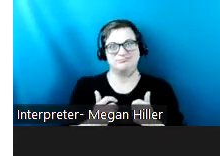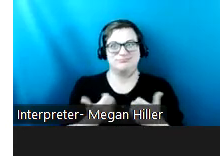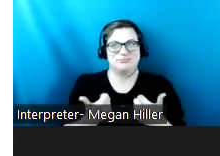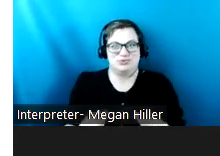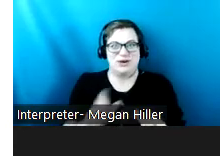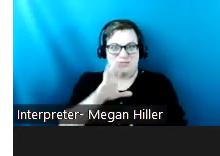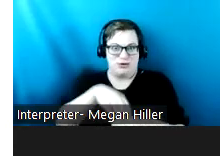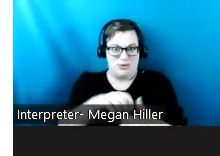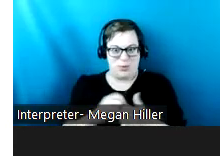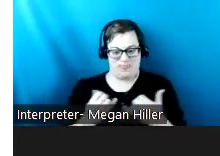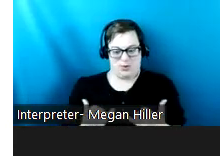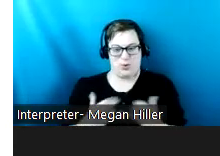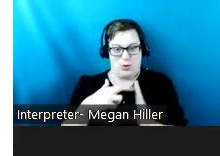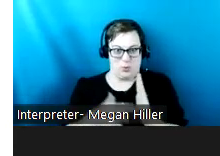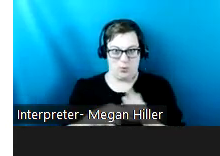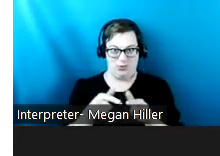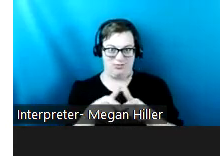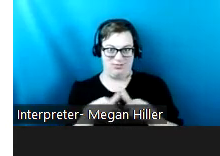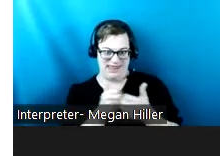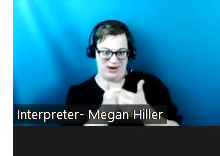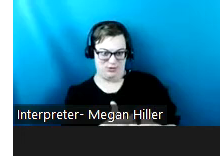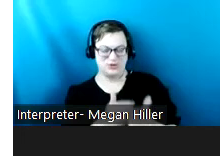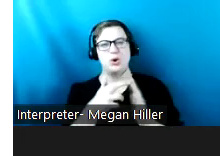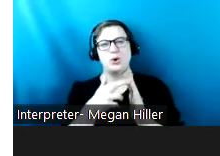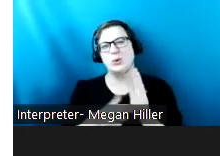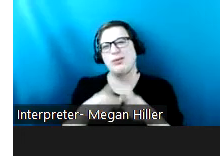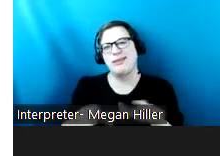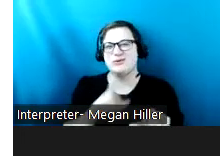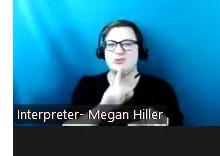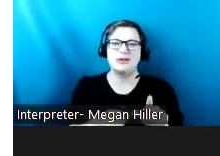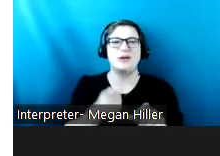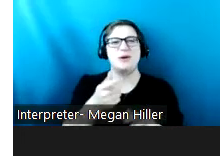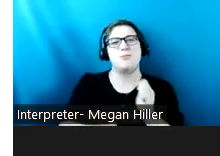the current rule language. Most of it was posted